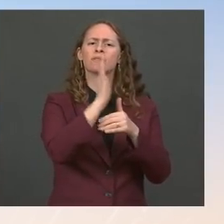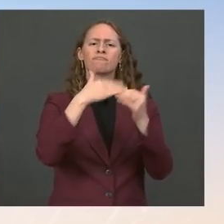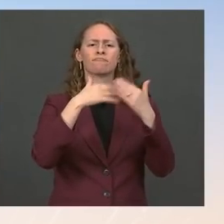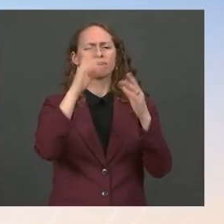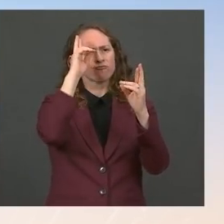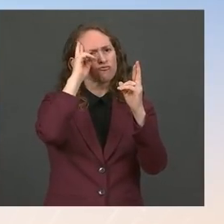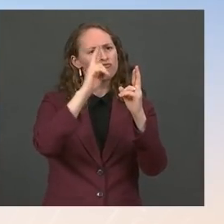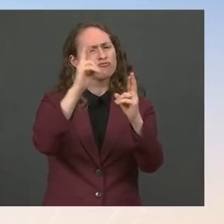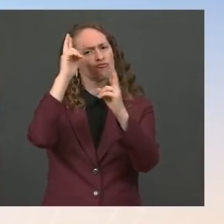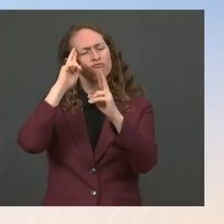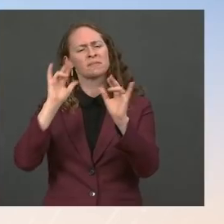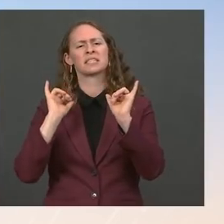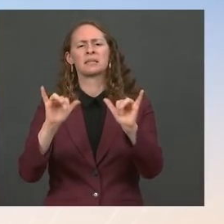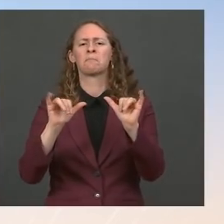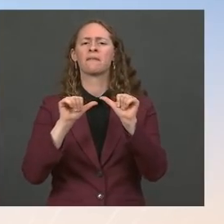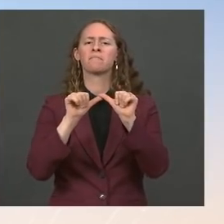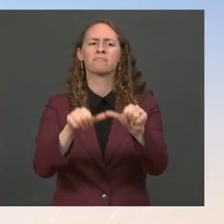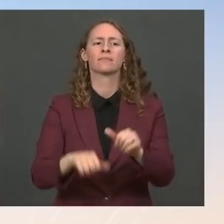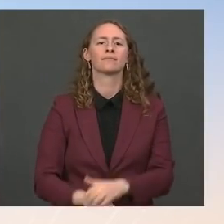our policy.